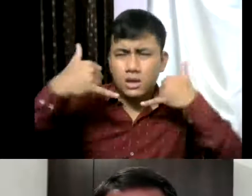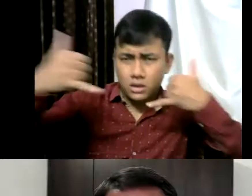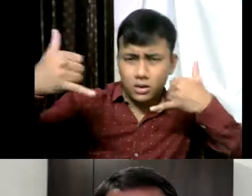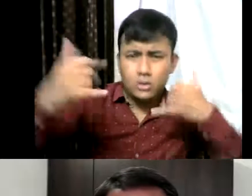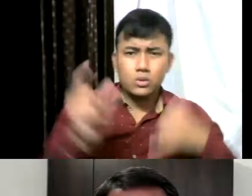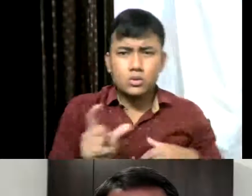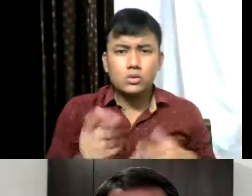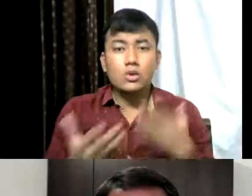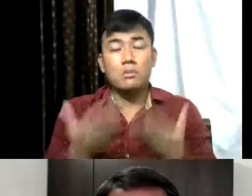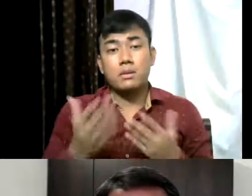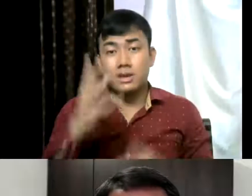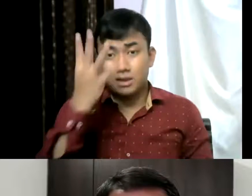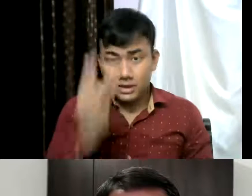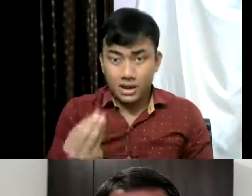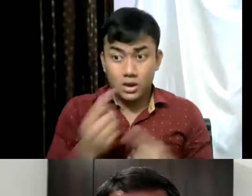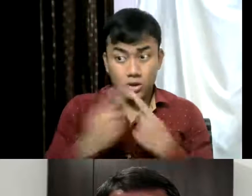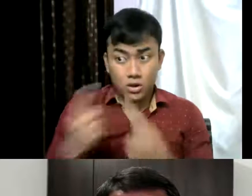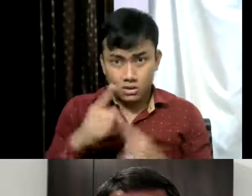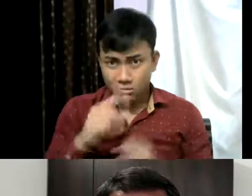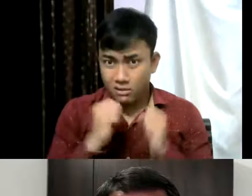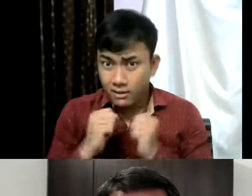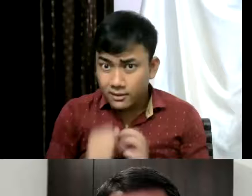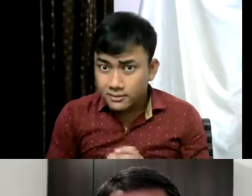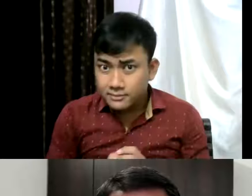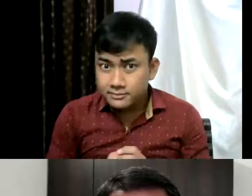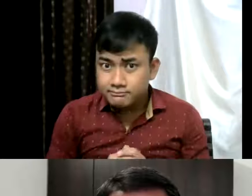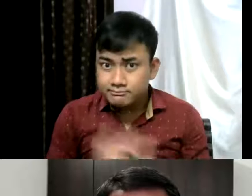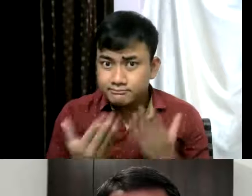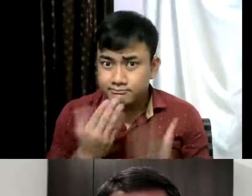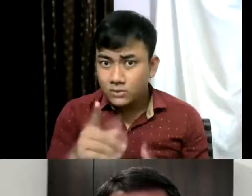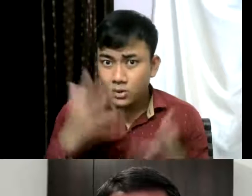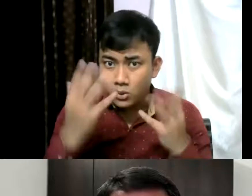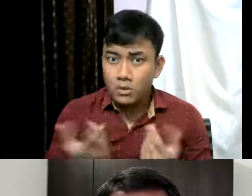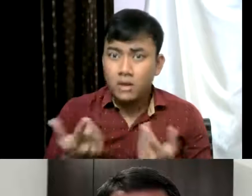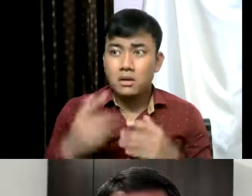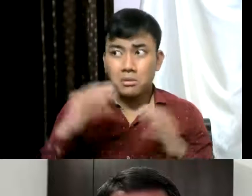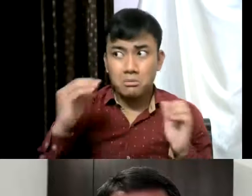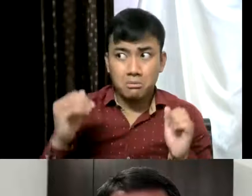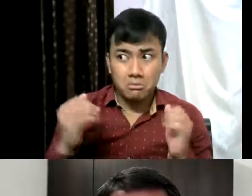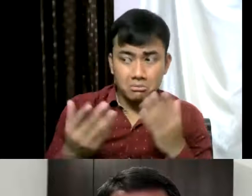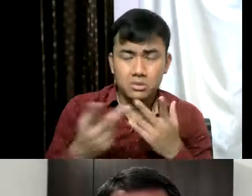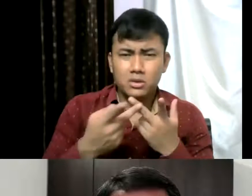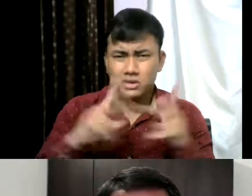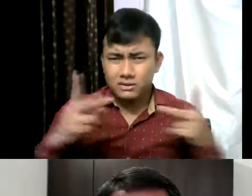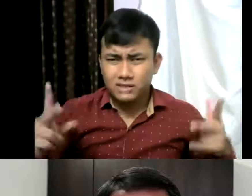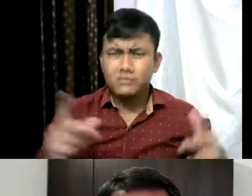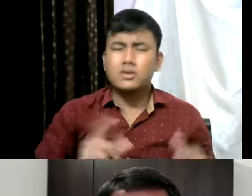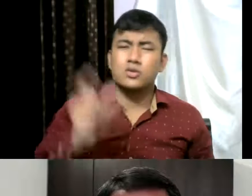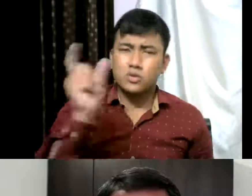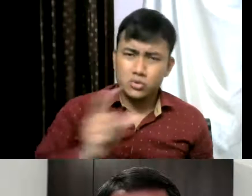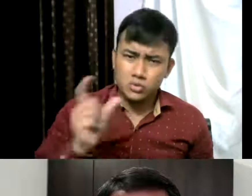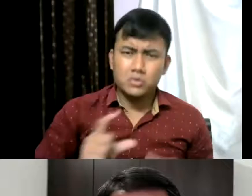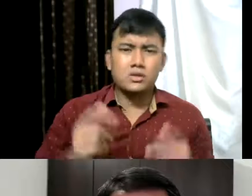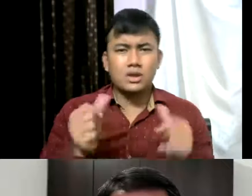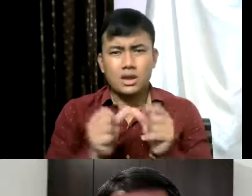Is talking at night hard for you? If it is, then do you want to talk sometime earlier in the day? I think there are several elements to this.